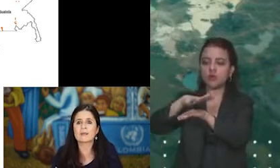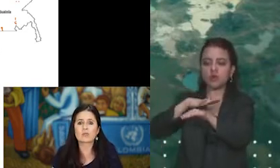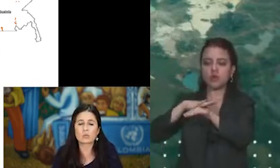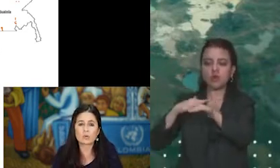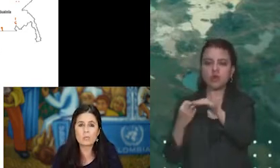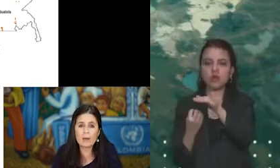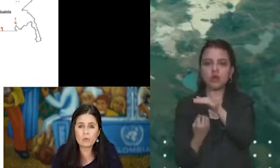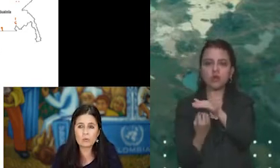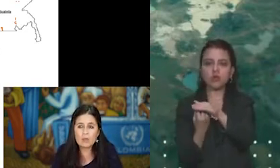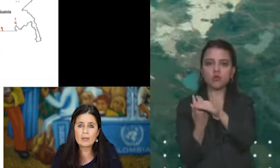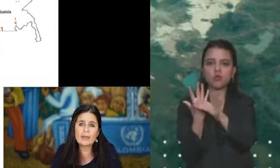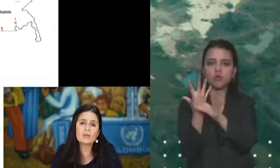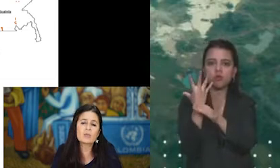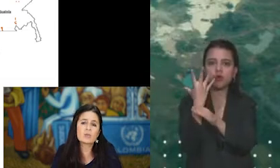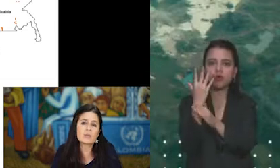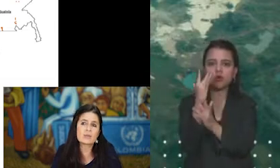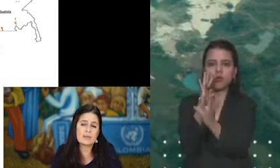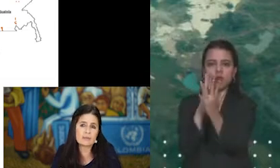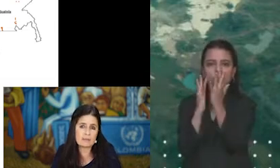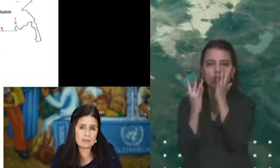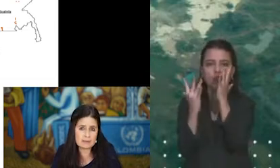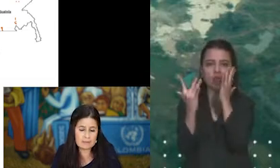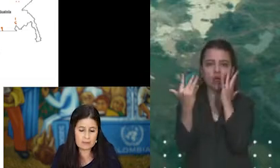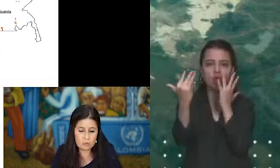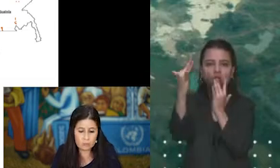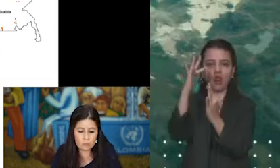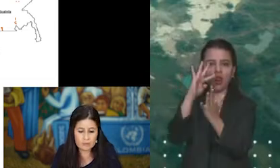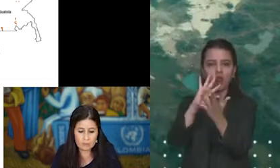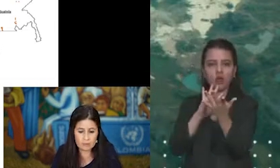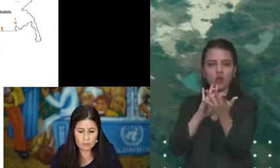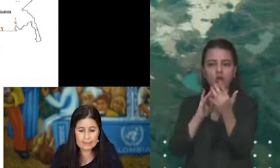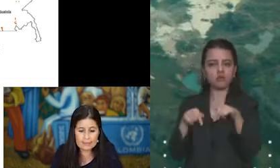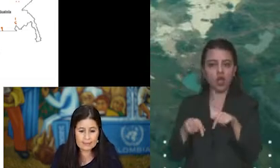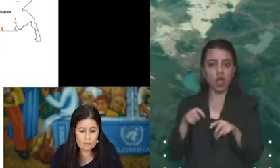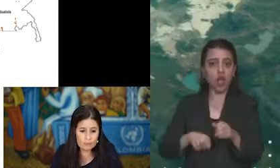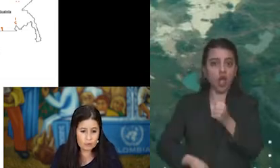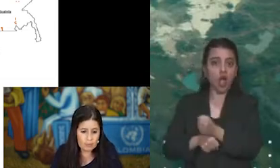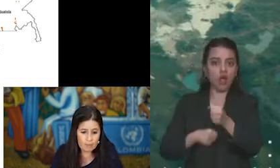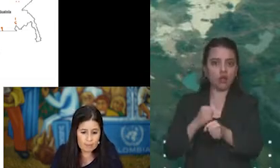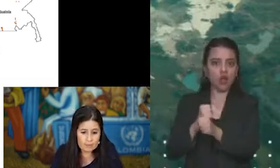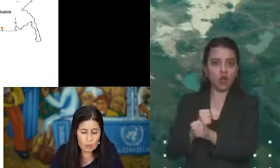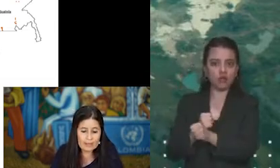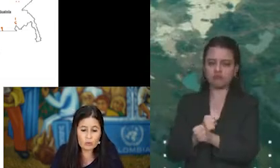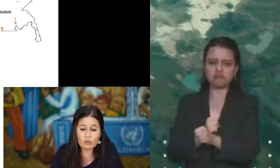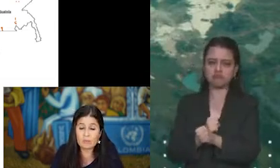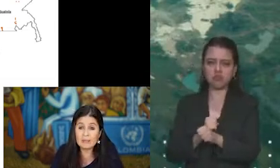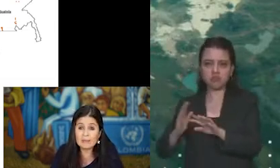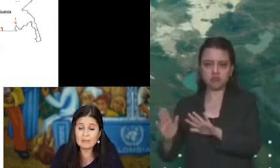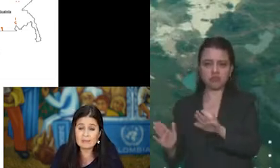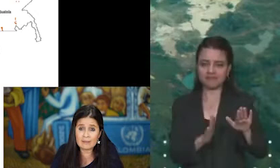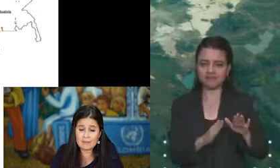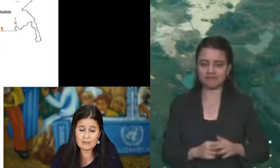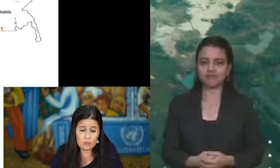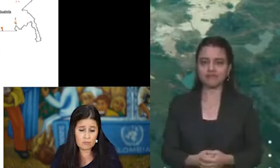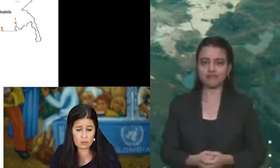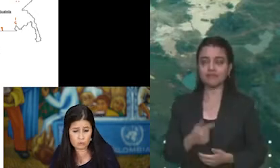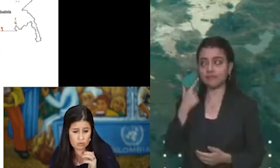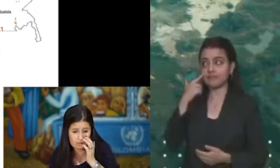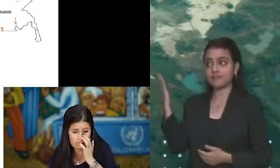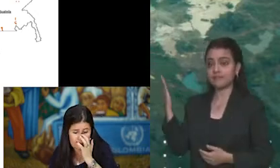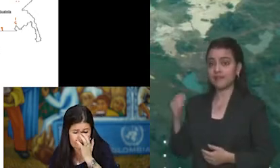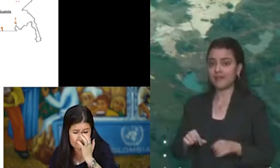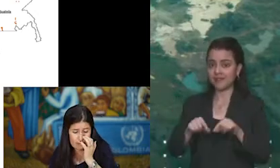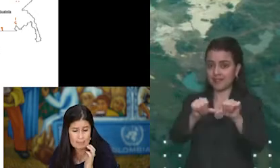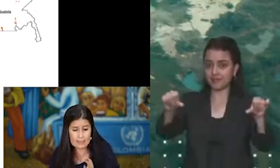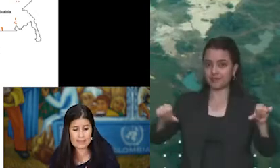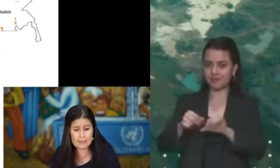grasses, shrubs, and states that activity is no longer taking place. There's a 14,000